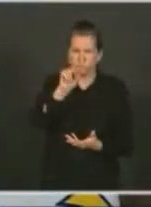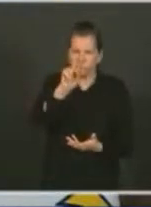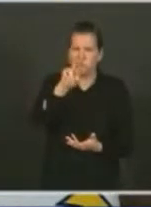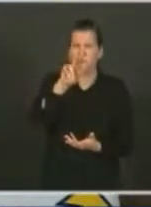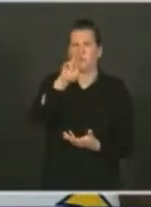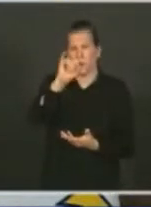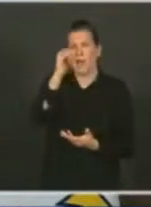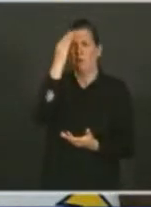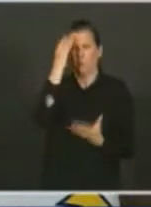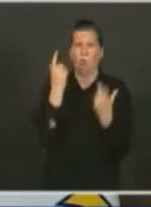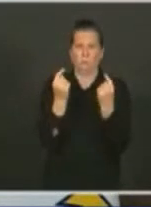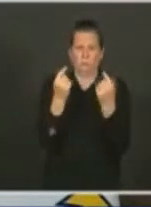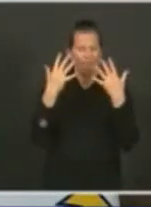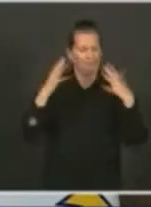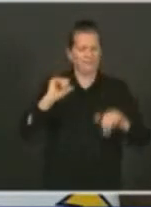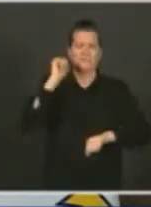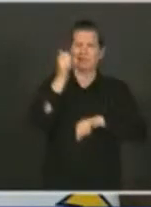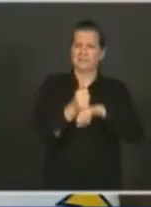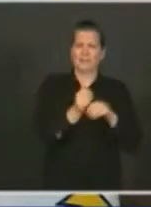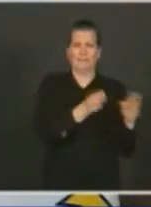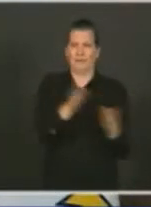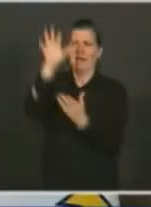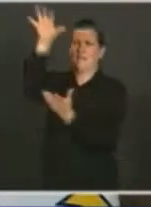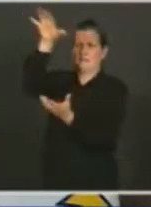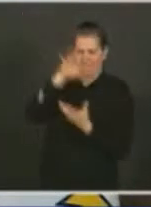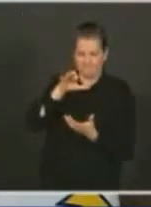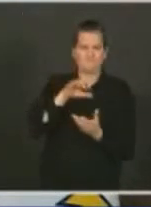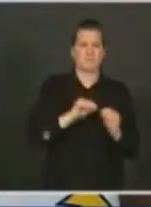That's the good news. That's the light at the end of the tunnel.